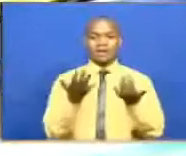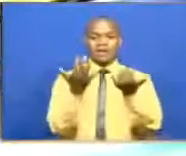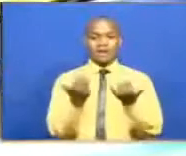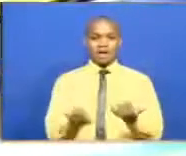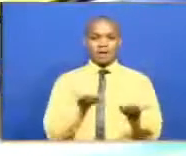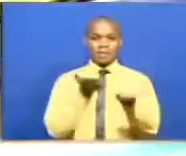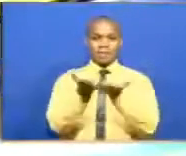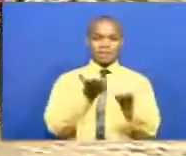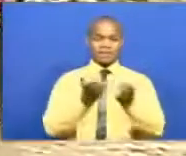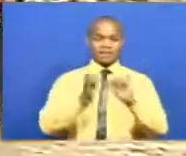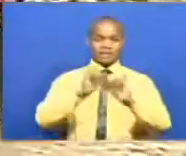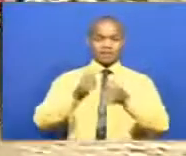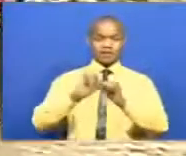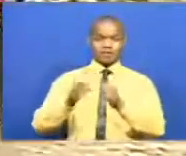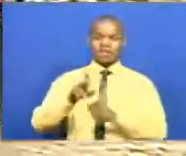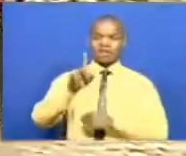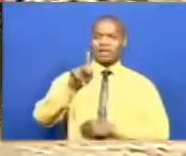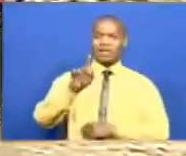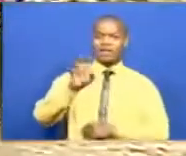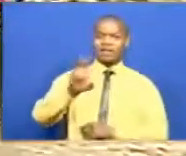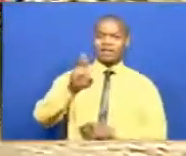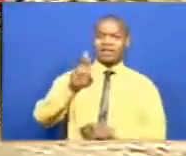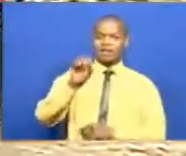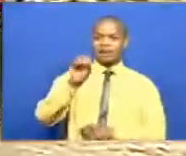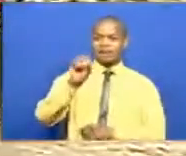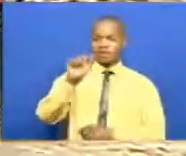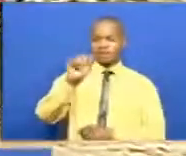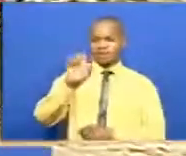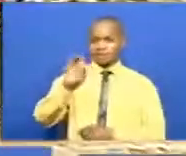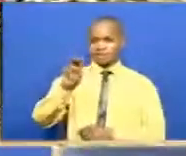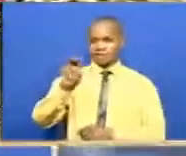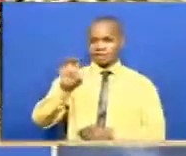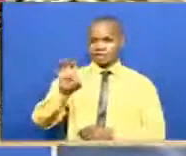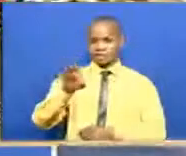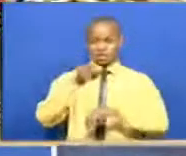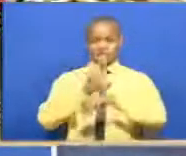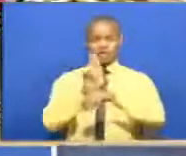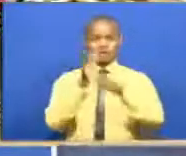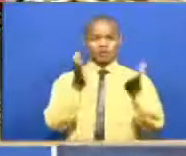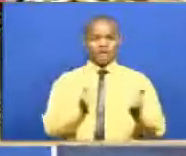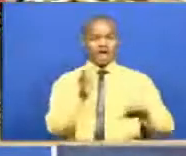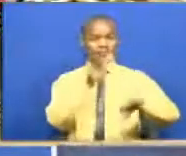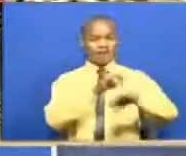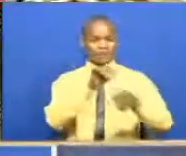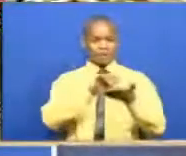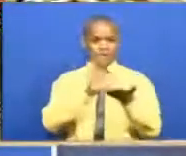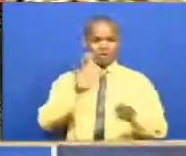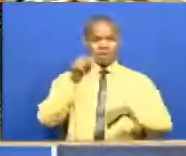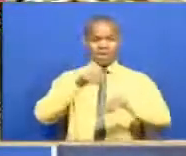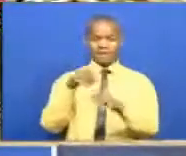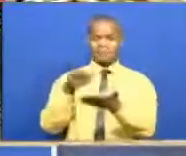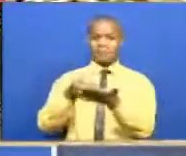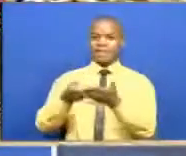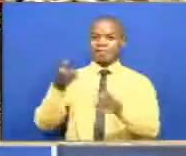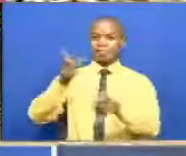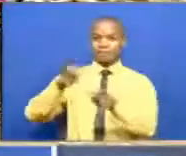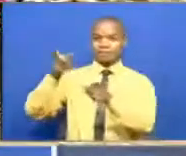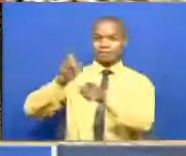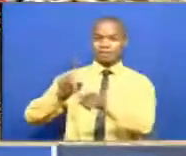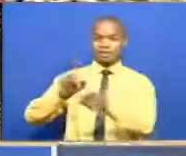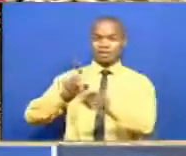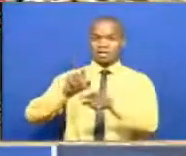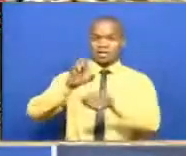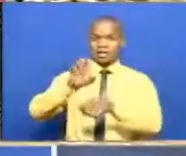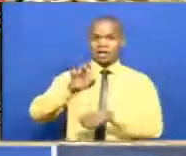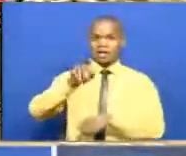and kerosene users are the hardest hit. In the latest round of price adjustments announced by the Energy and Petroleum